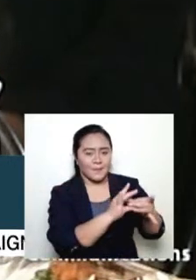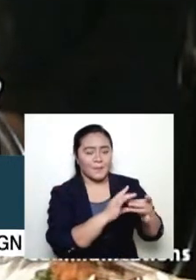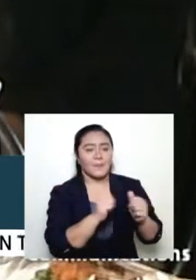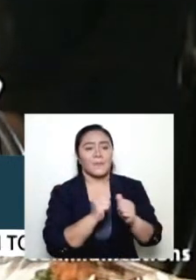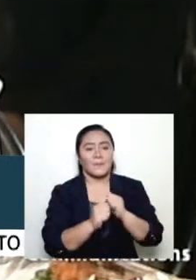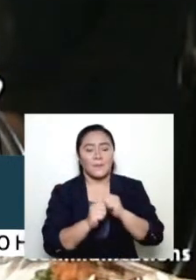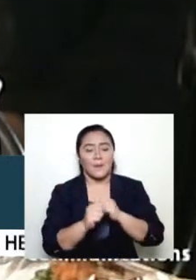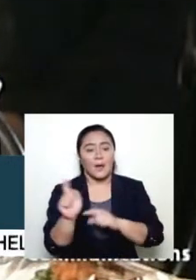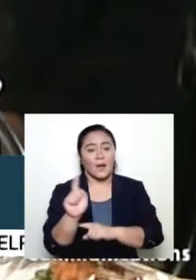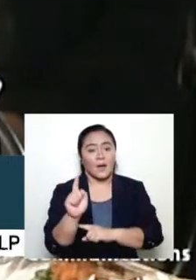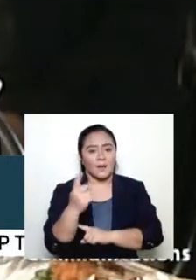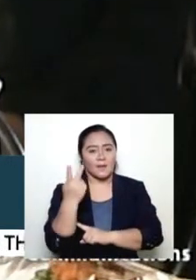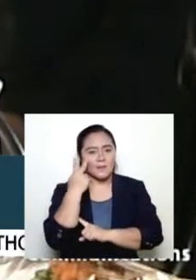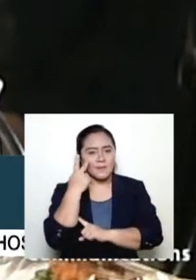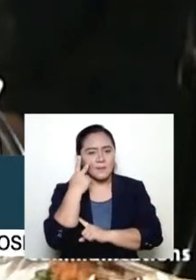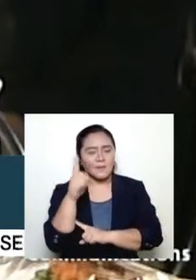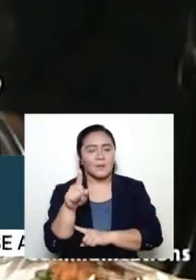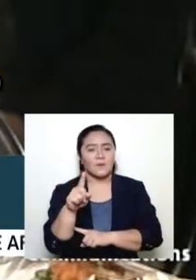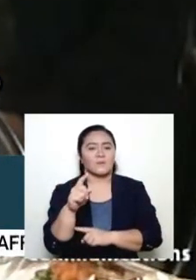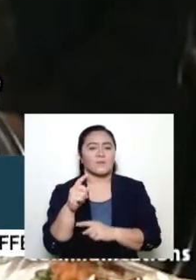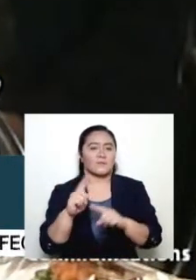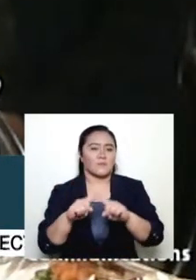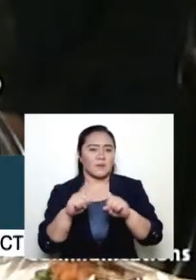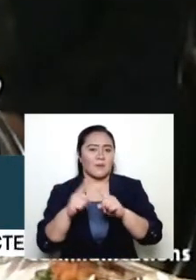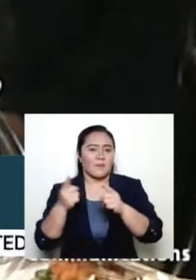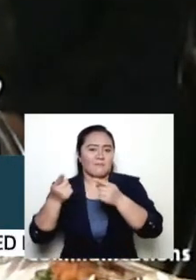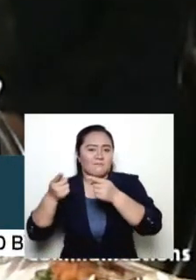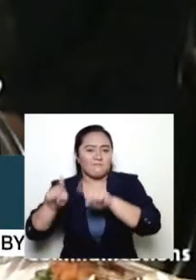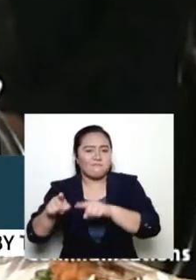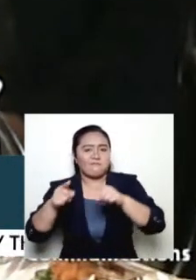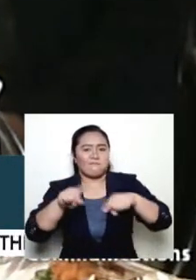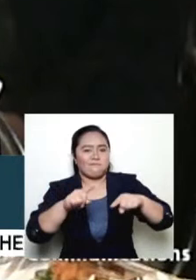We have seen similar crises in the past, such as the Gulf War in